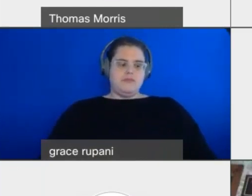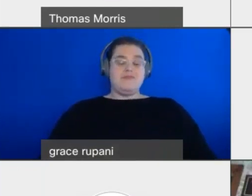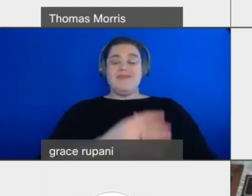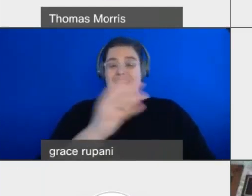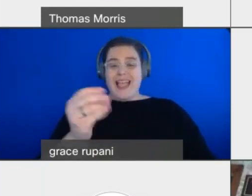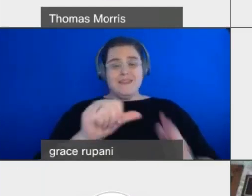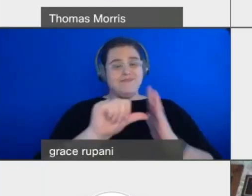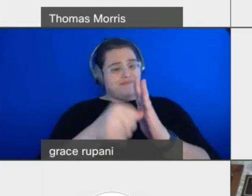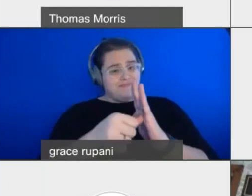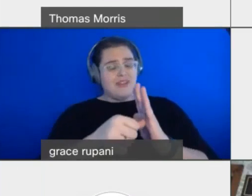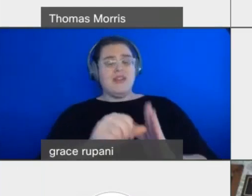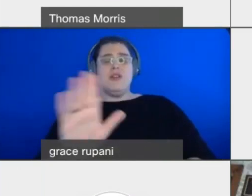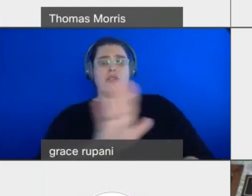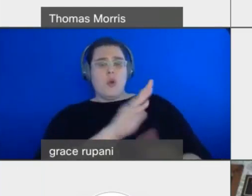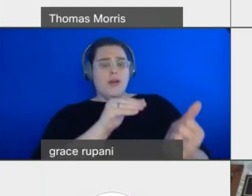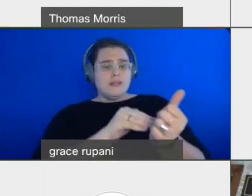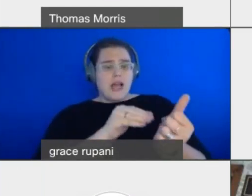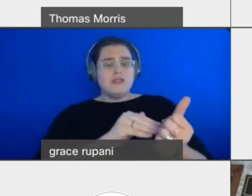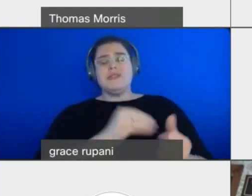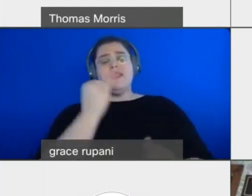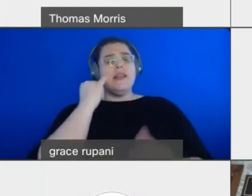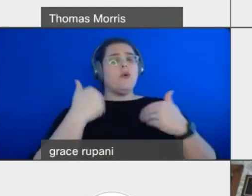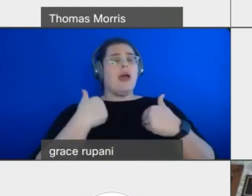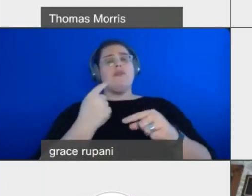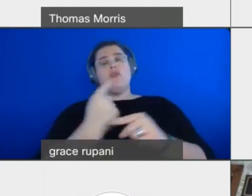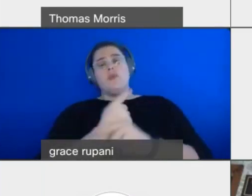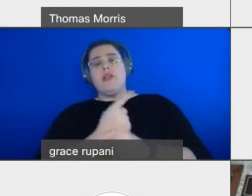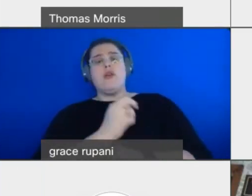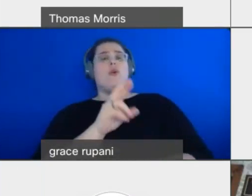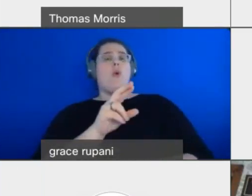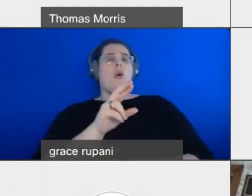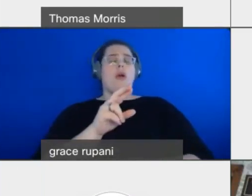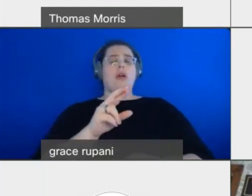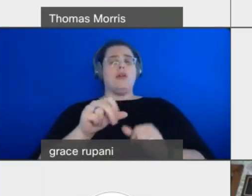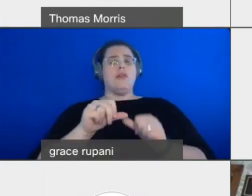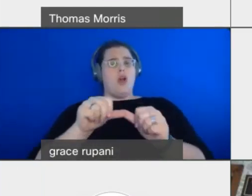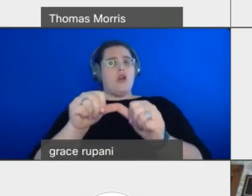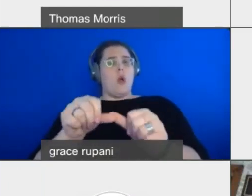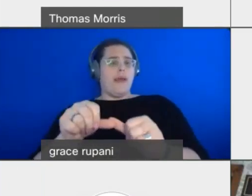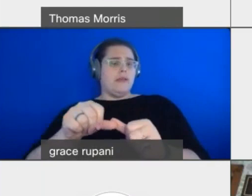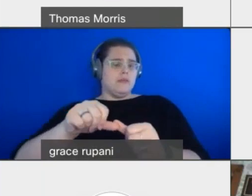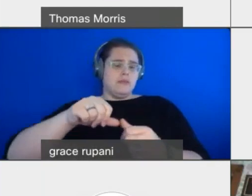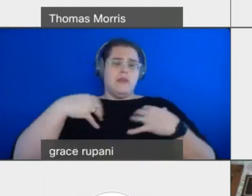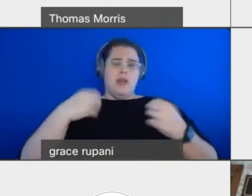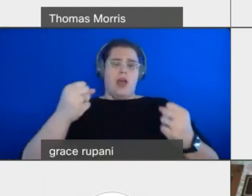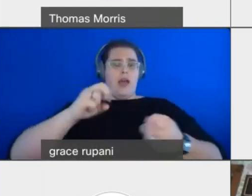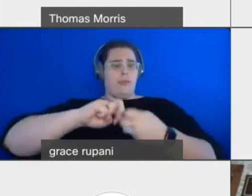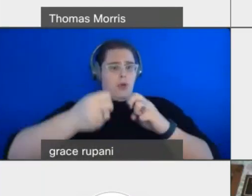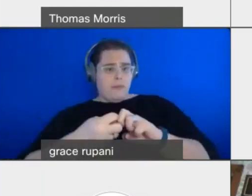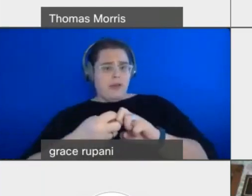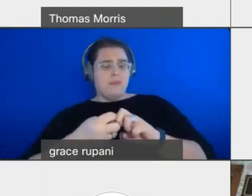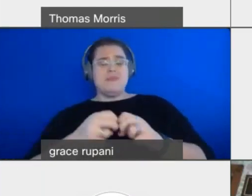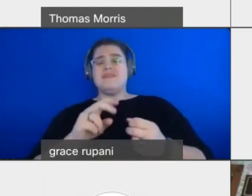healthcare providers for any routine or chronic health conditions to make sure that people are following up